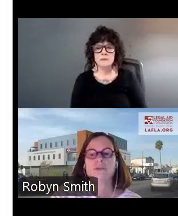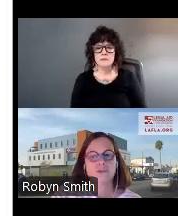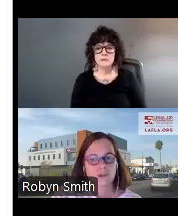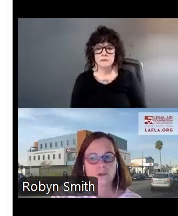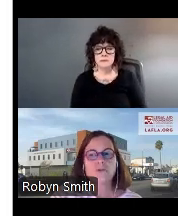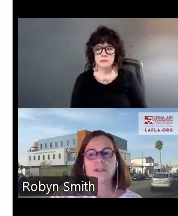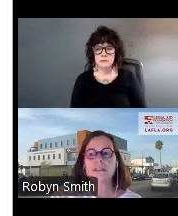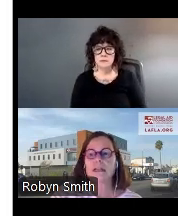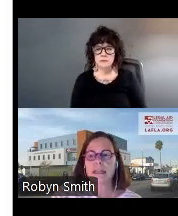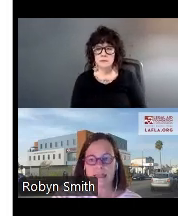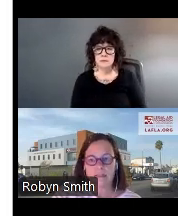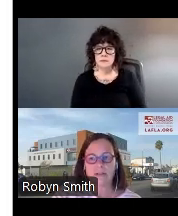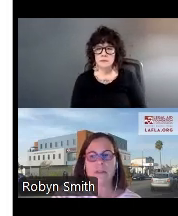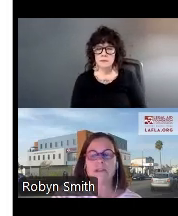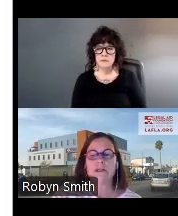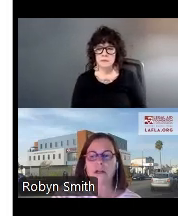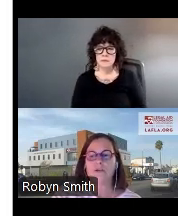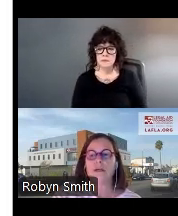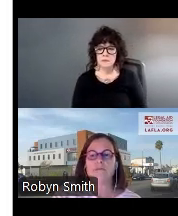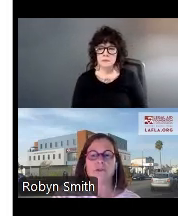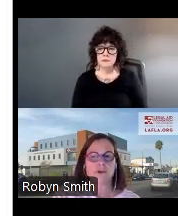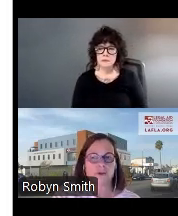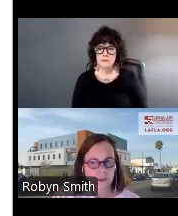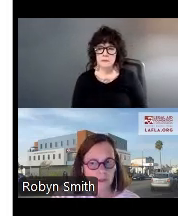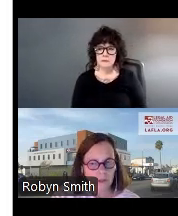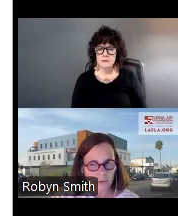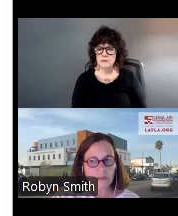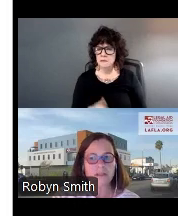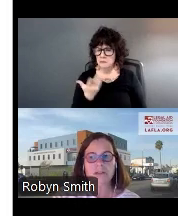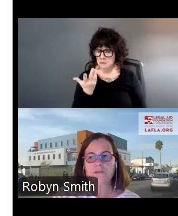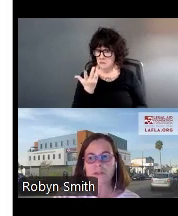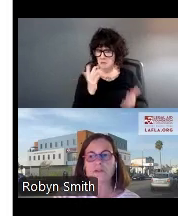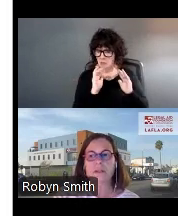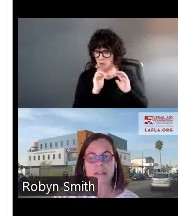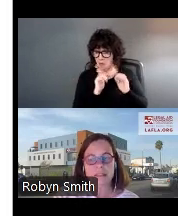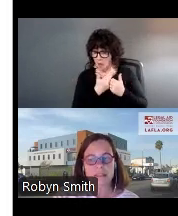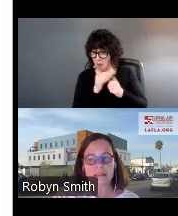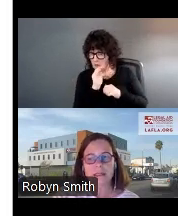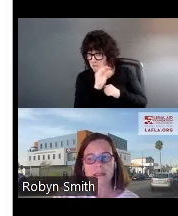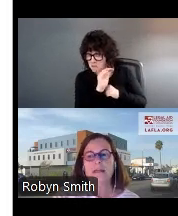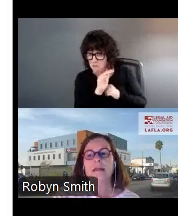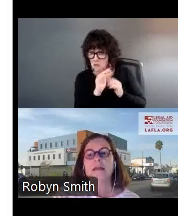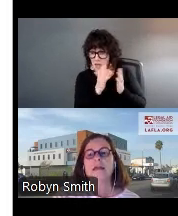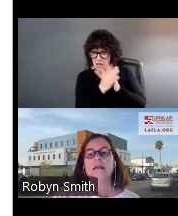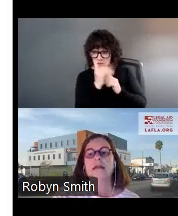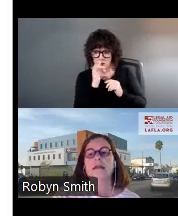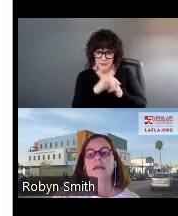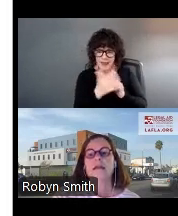To do so, you need to call whoever your current loan servicer is,